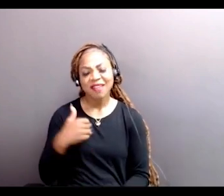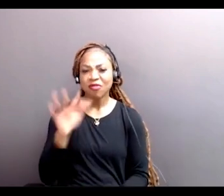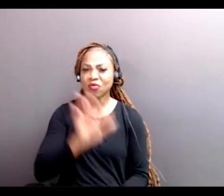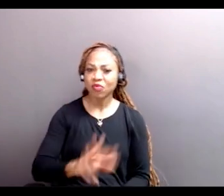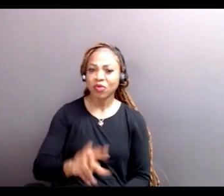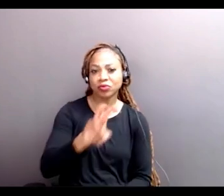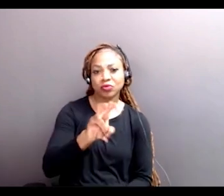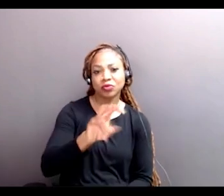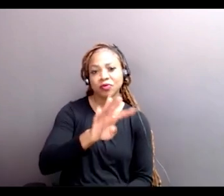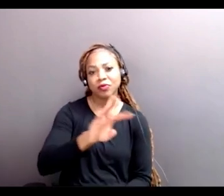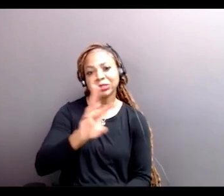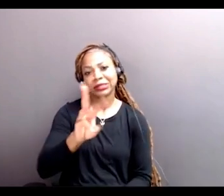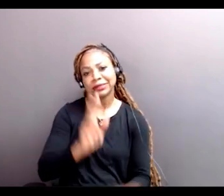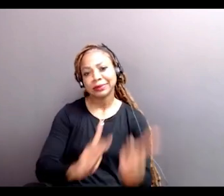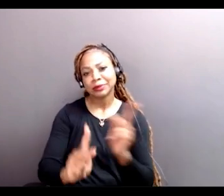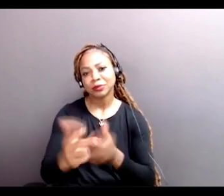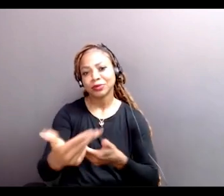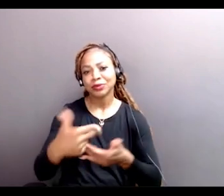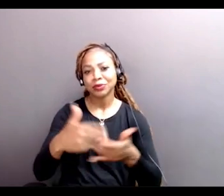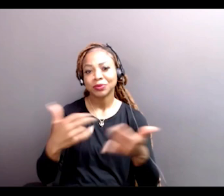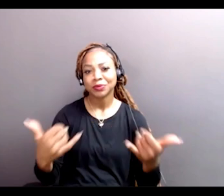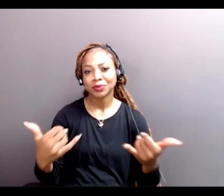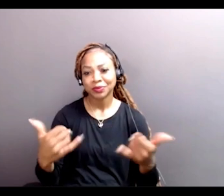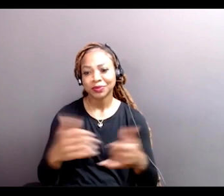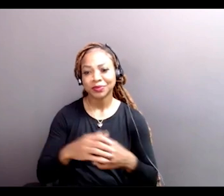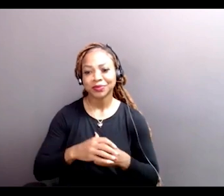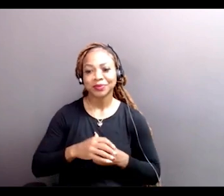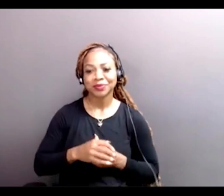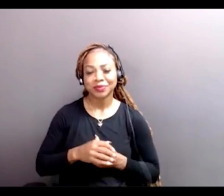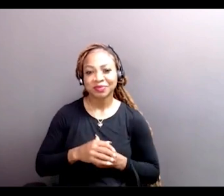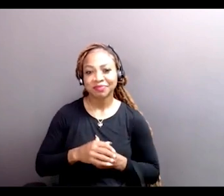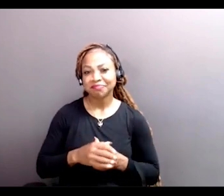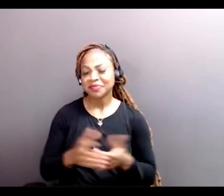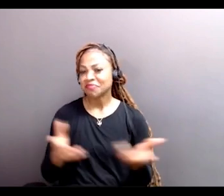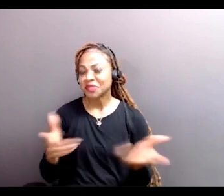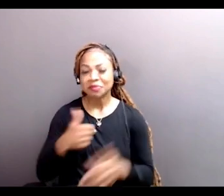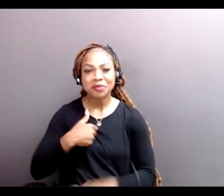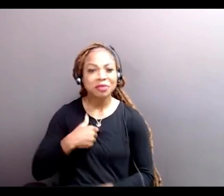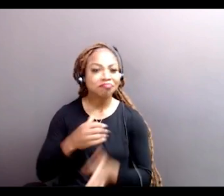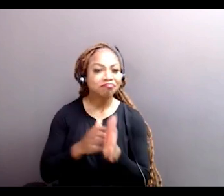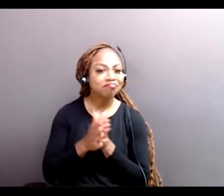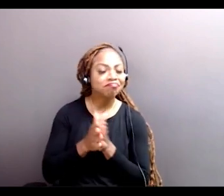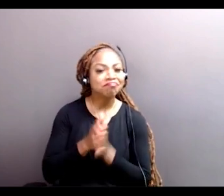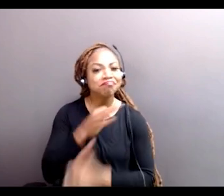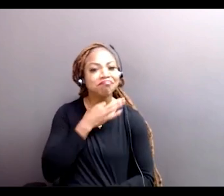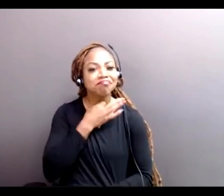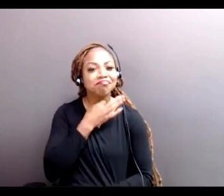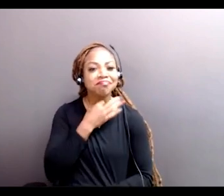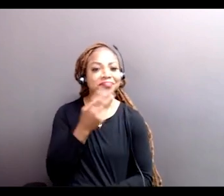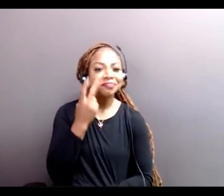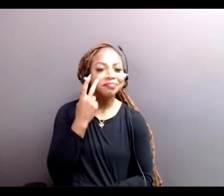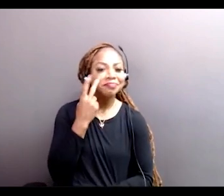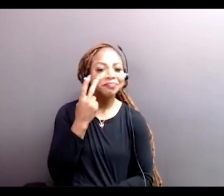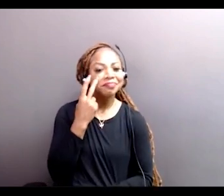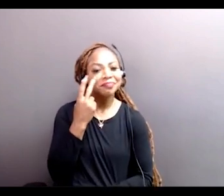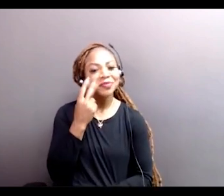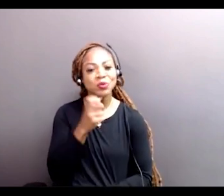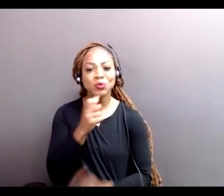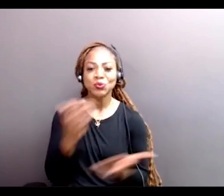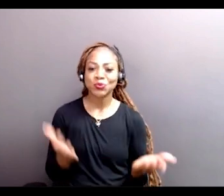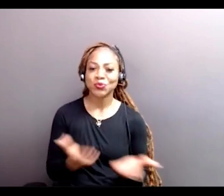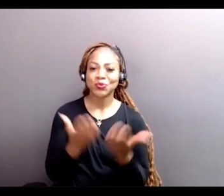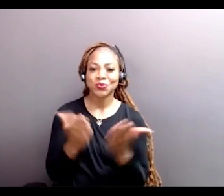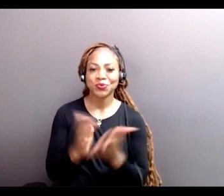about 246 people attending. So just interested to see what some of the